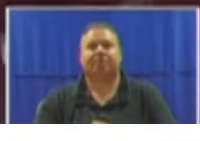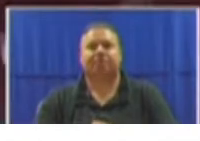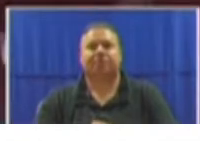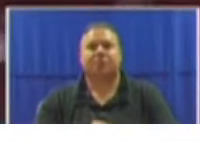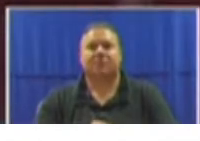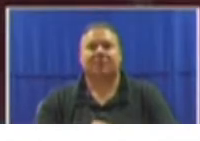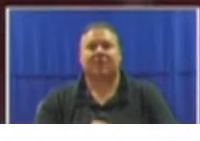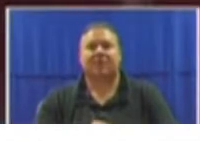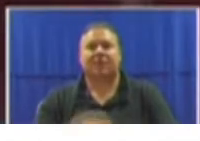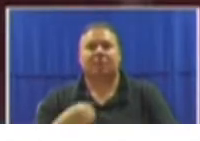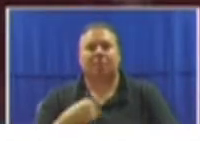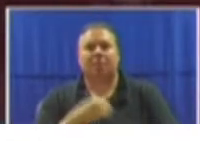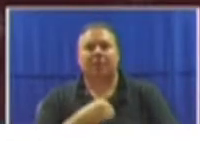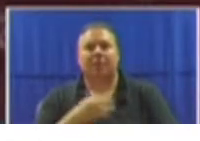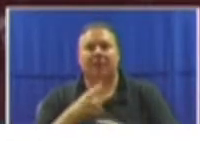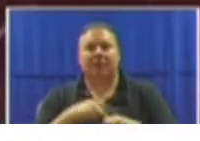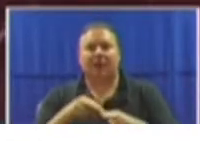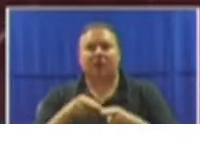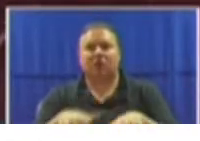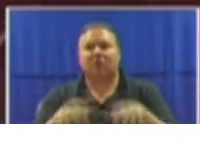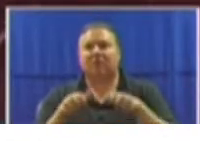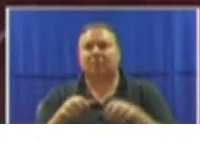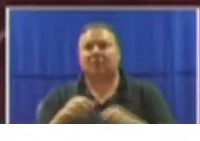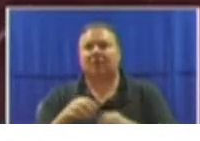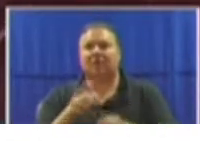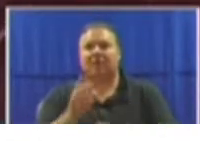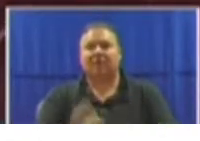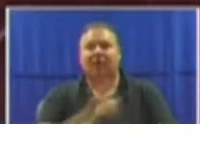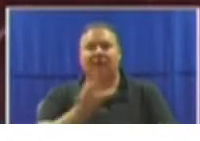members of the National Assembly, fellow South Africans.